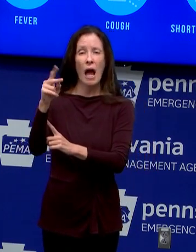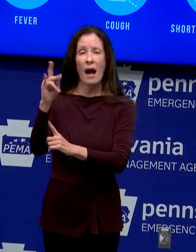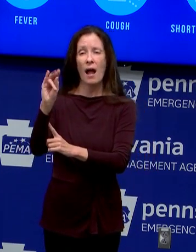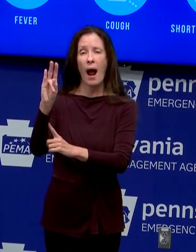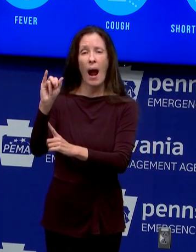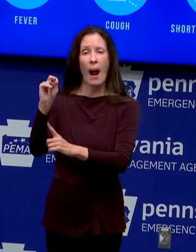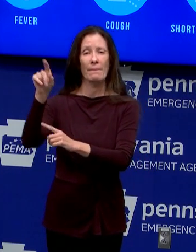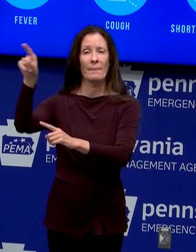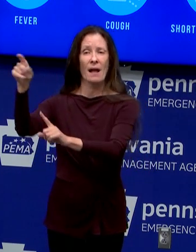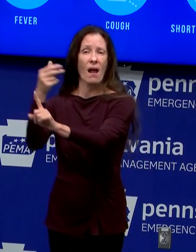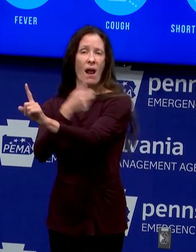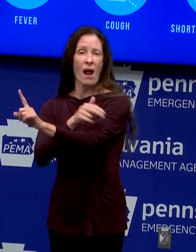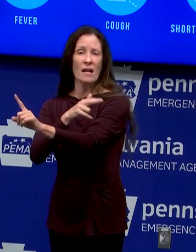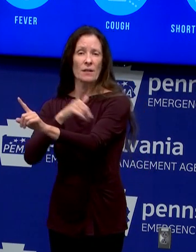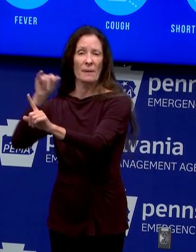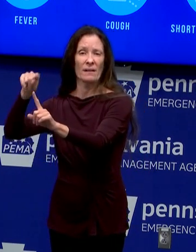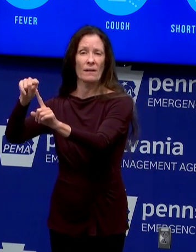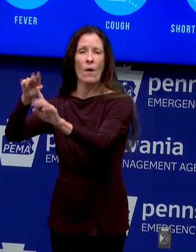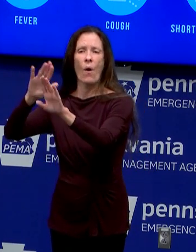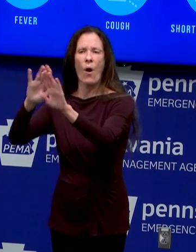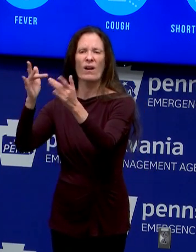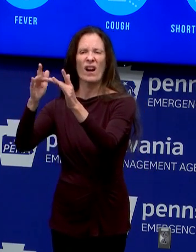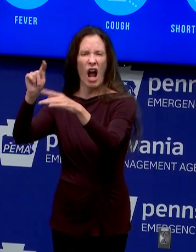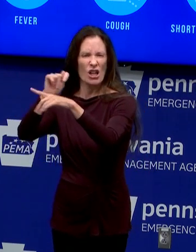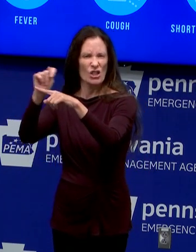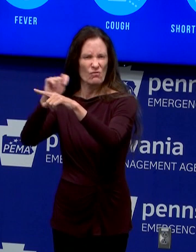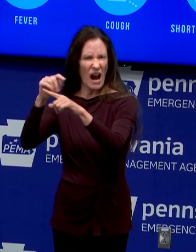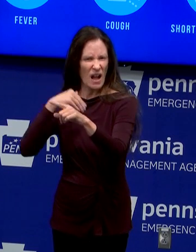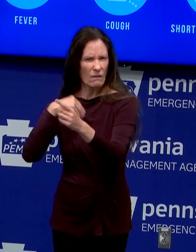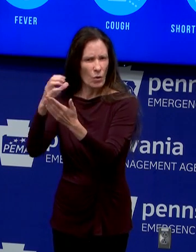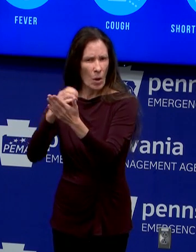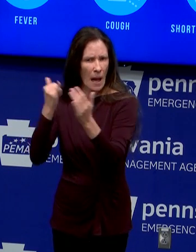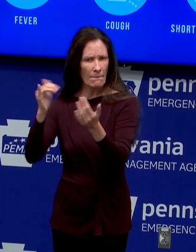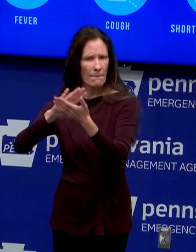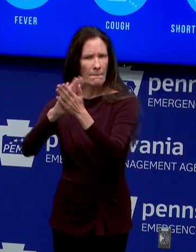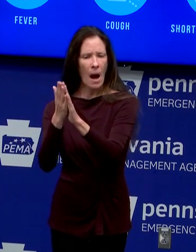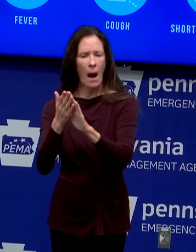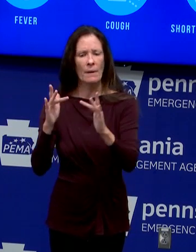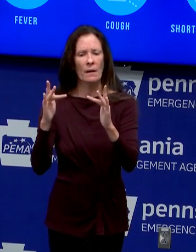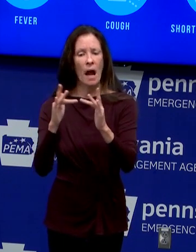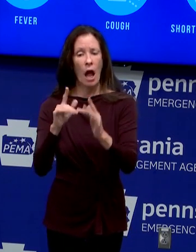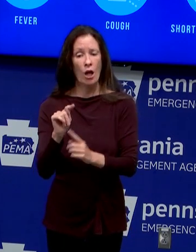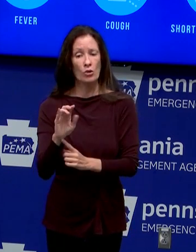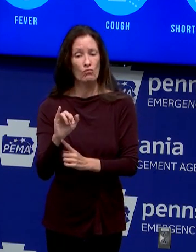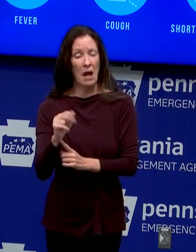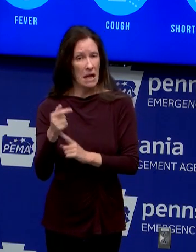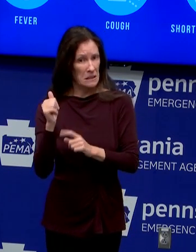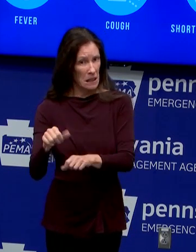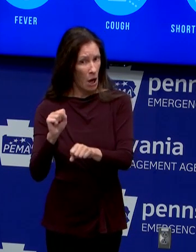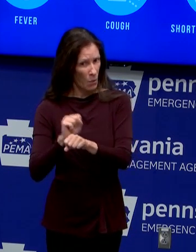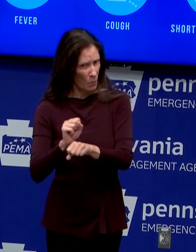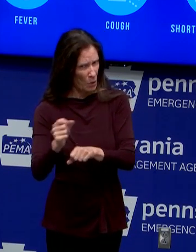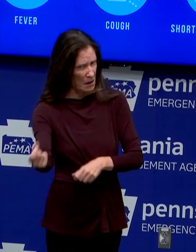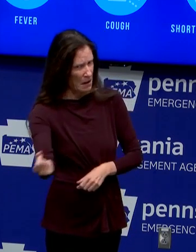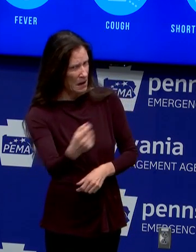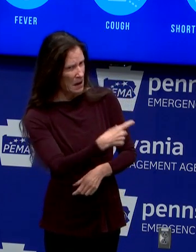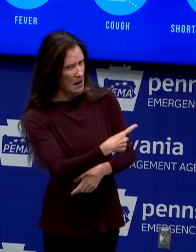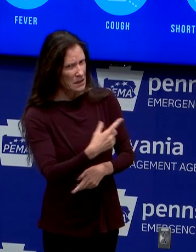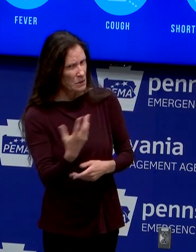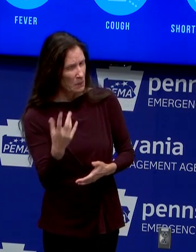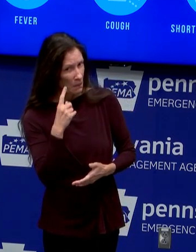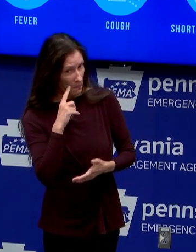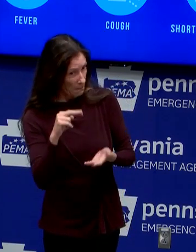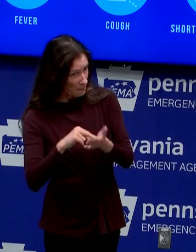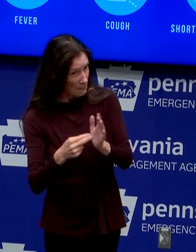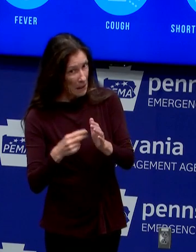a contact tracer. Since there is now a push for contact tracing in Pennsylvania, would you recommend people take this training